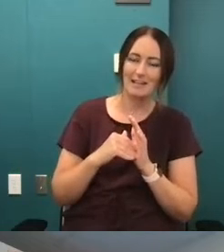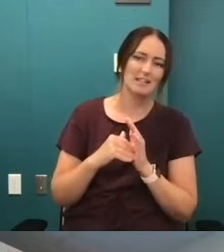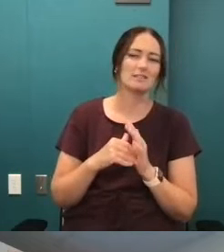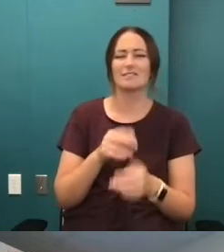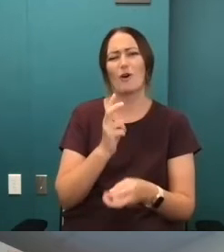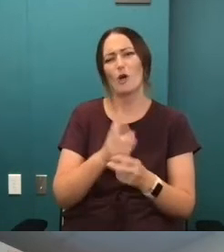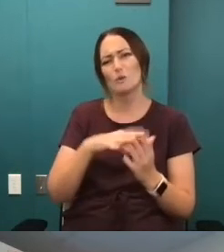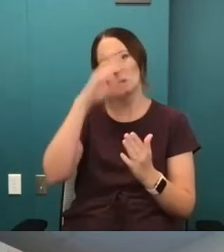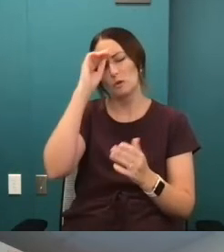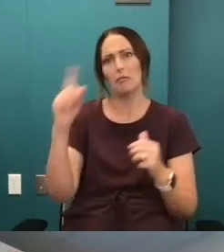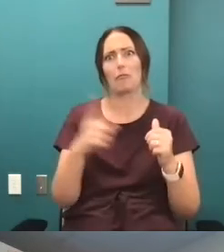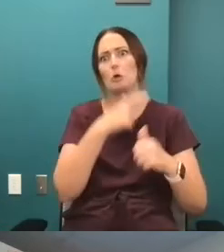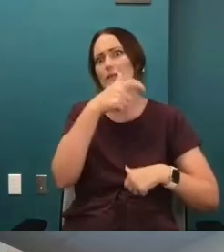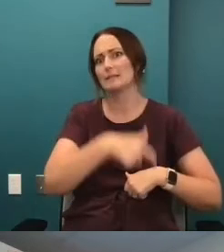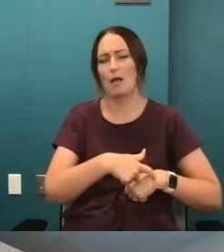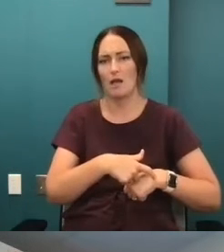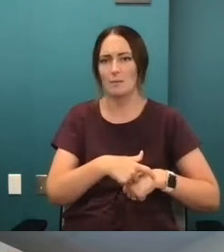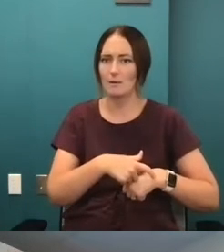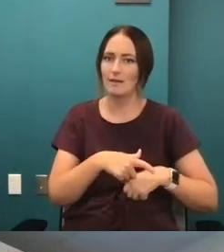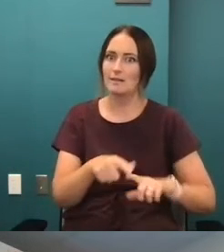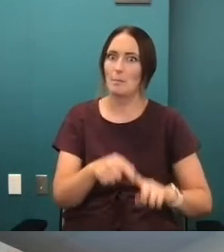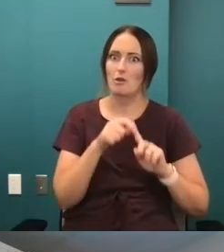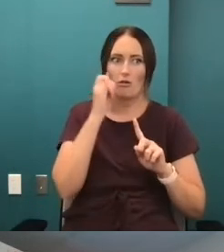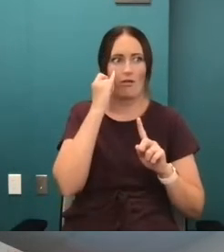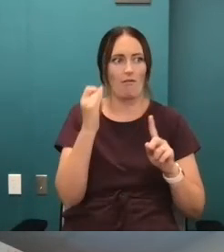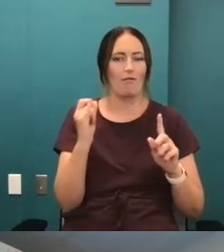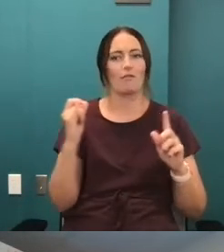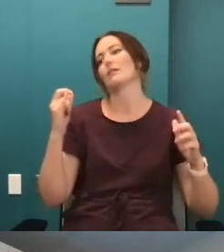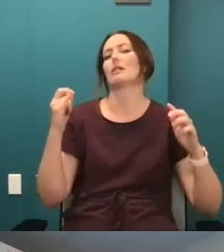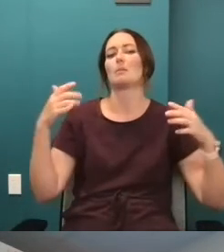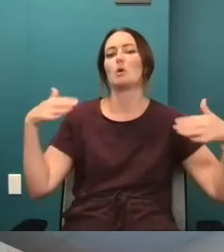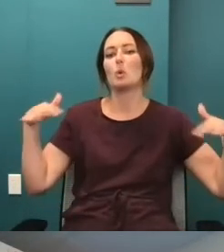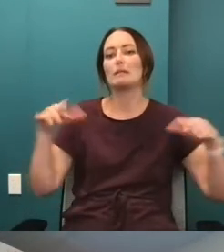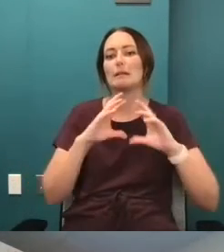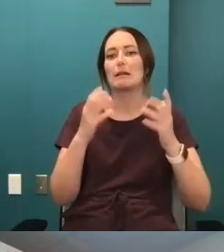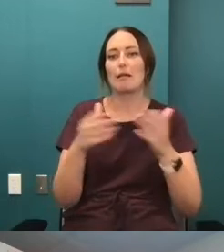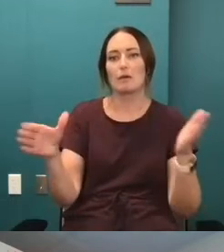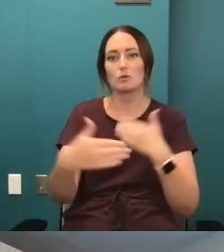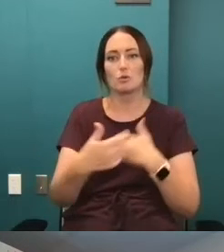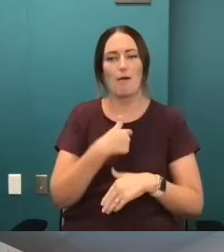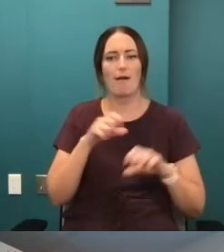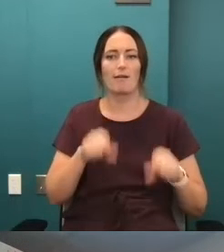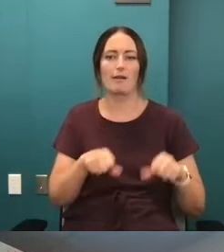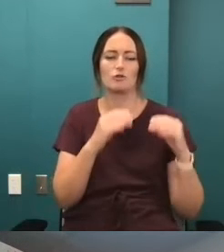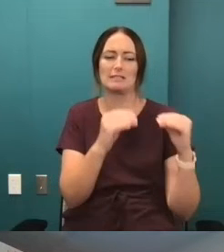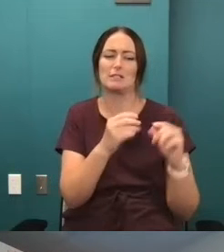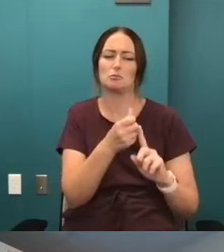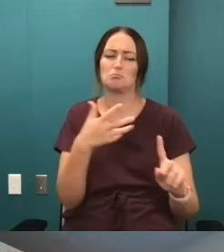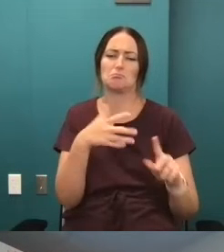first time you hear it, especially if you're in a noisy classroom. And we can re-instruct on Zoom that way. Okay, next.